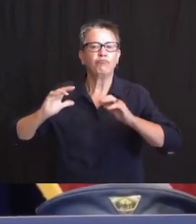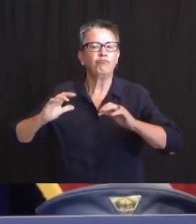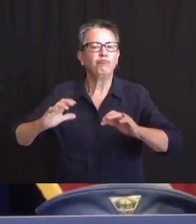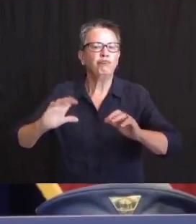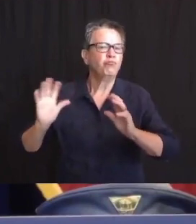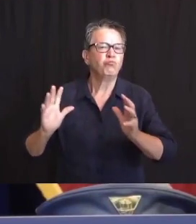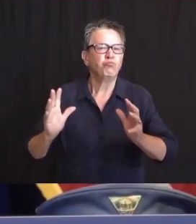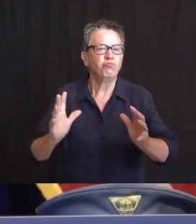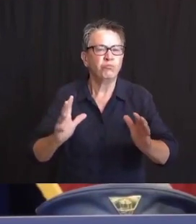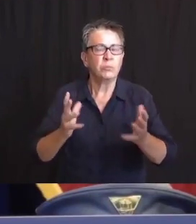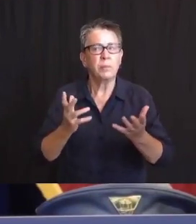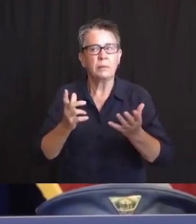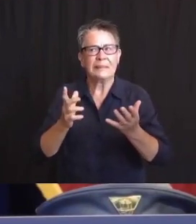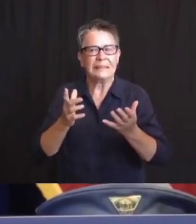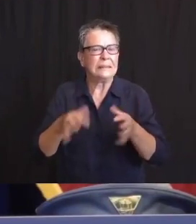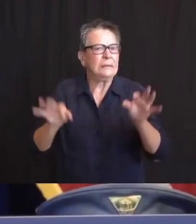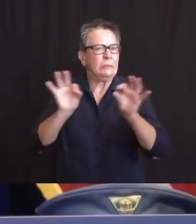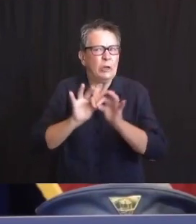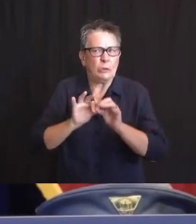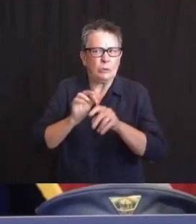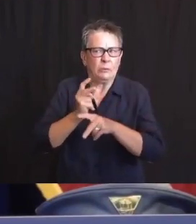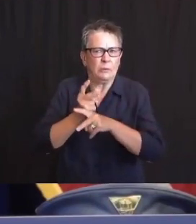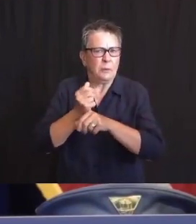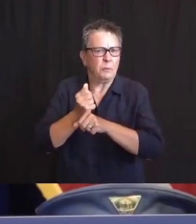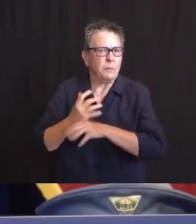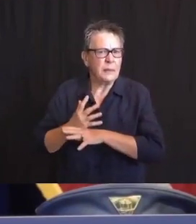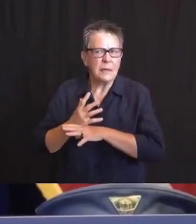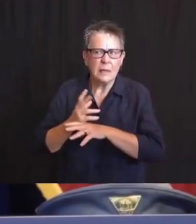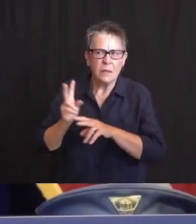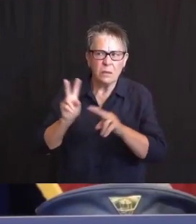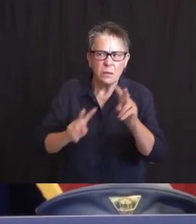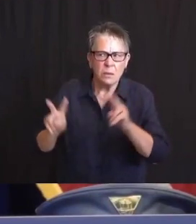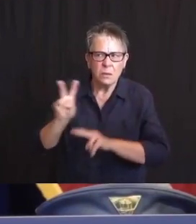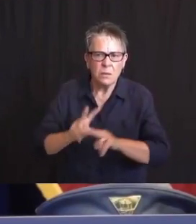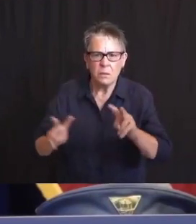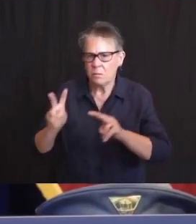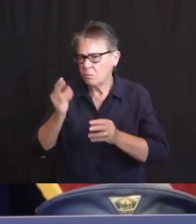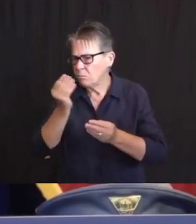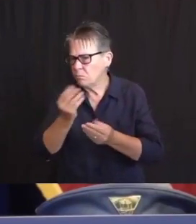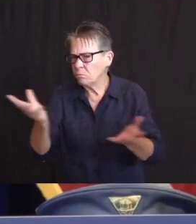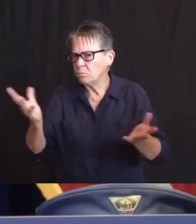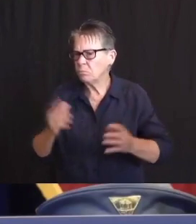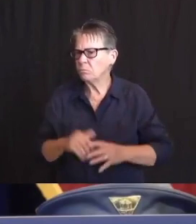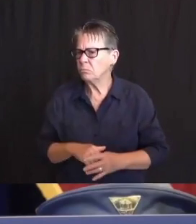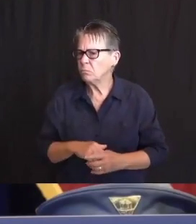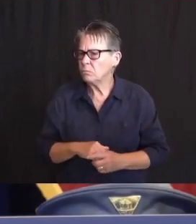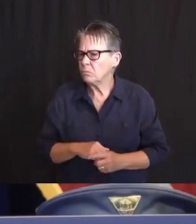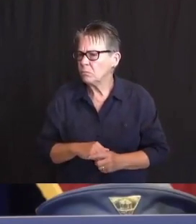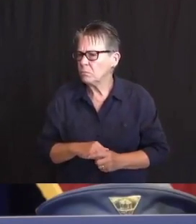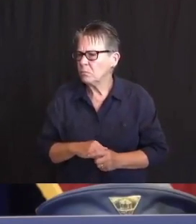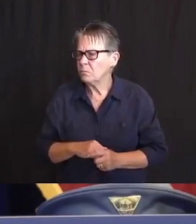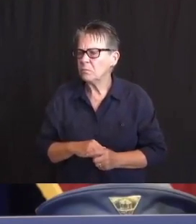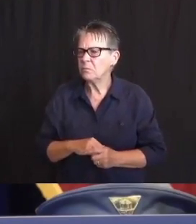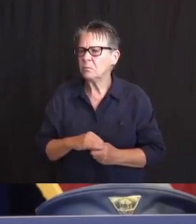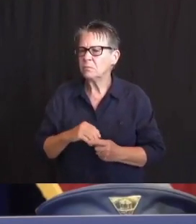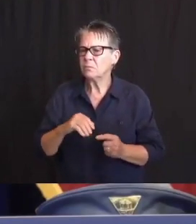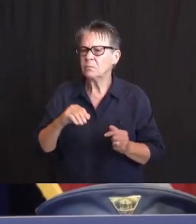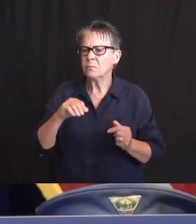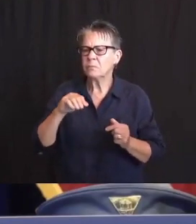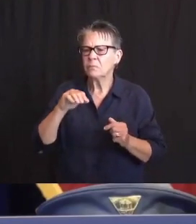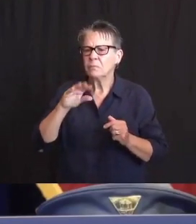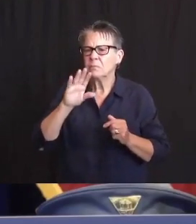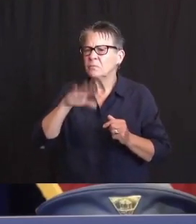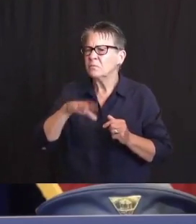repeat just for a second and make sure everyone hears this, what the diner was cited for? They were actually, it comes under the authority